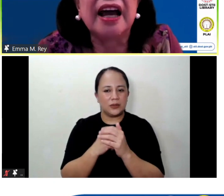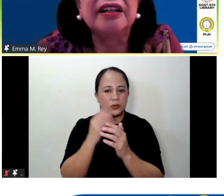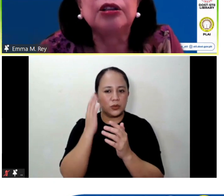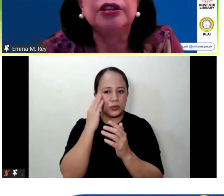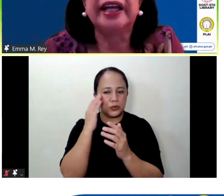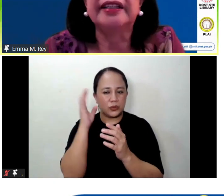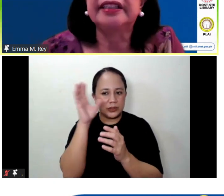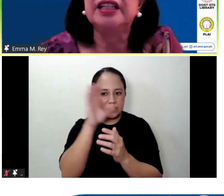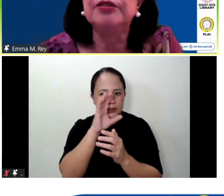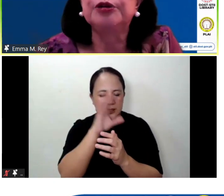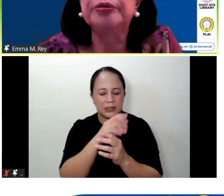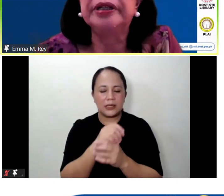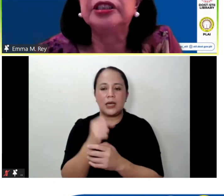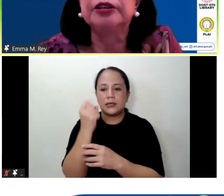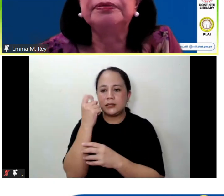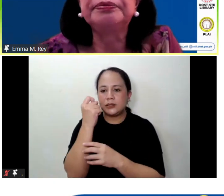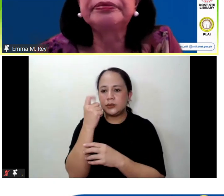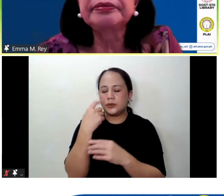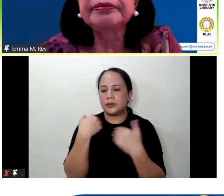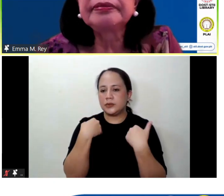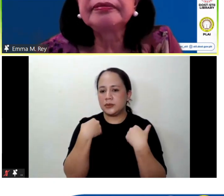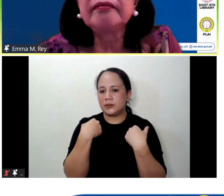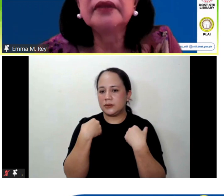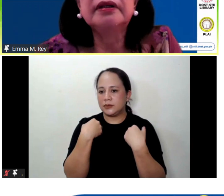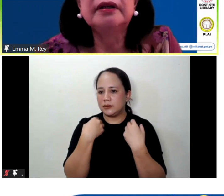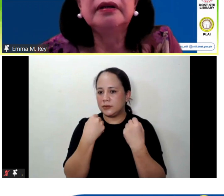and act on health information.